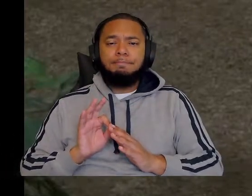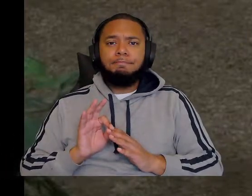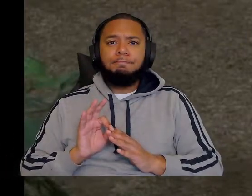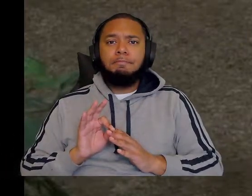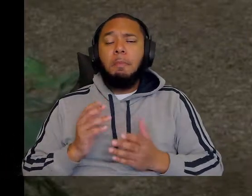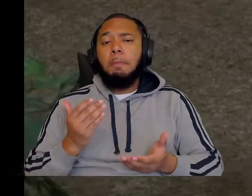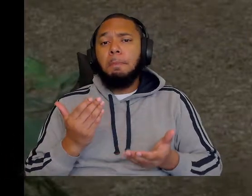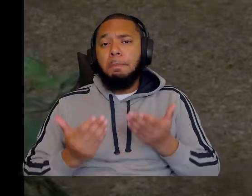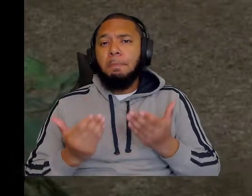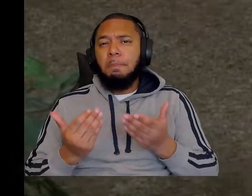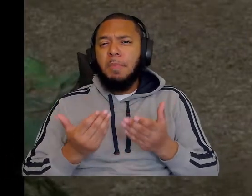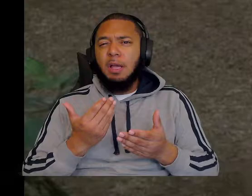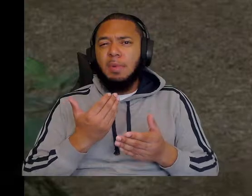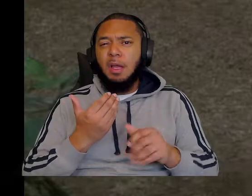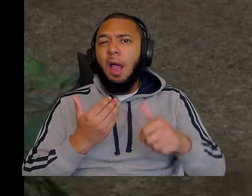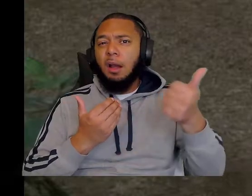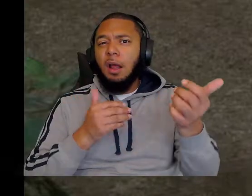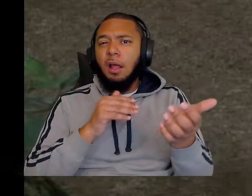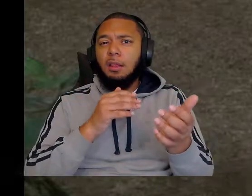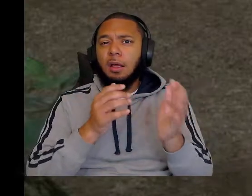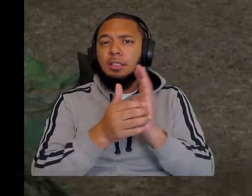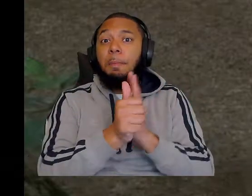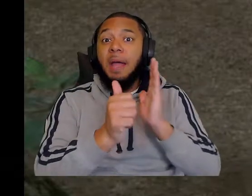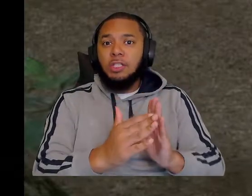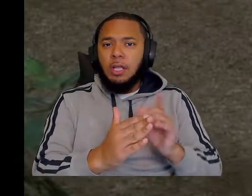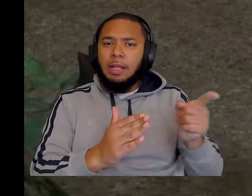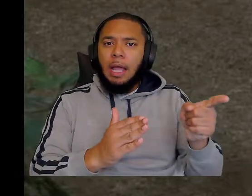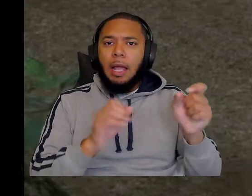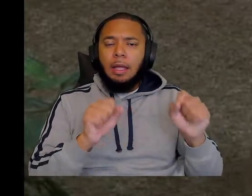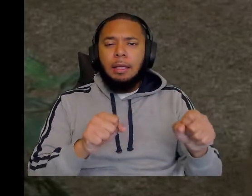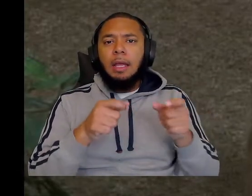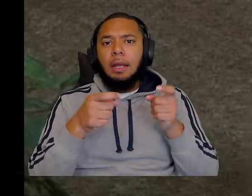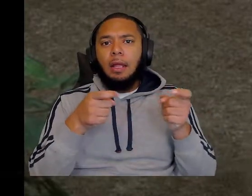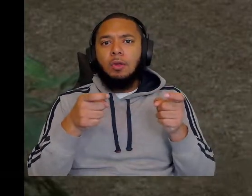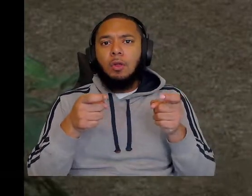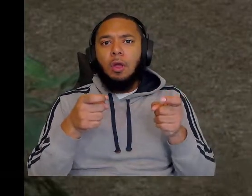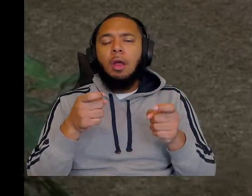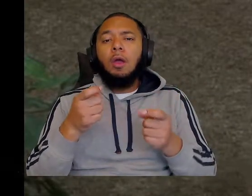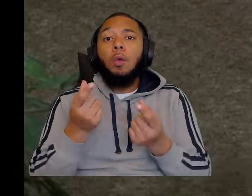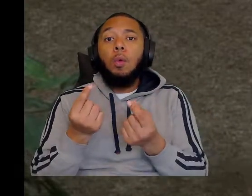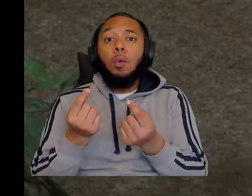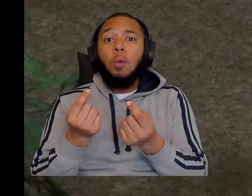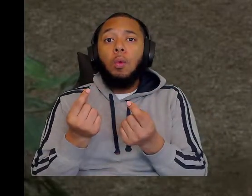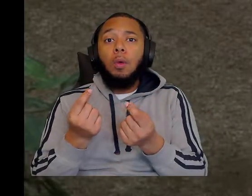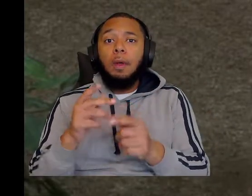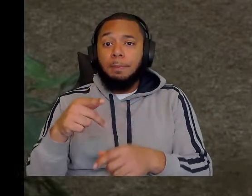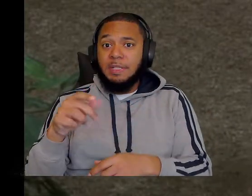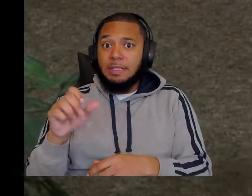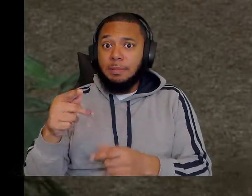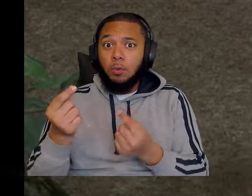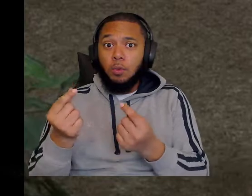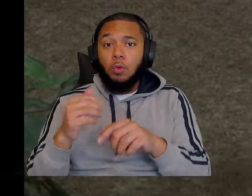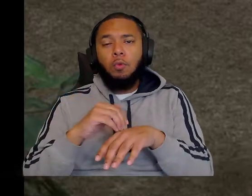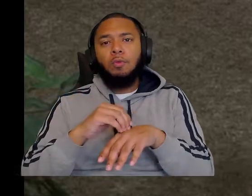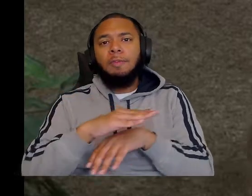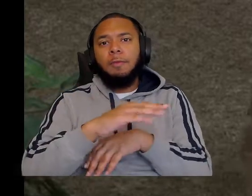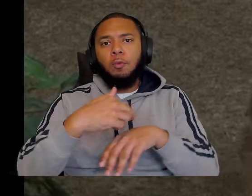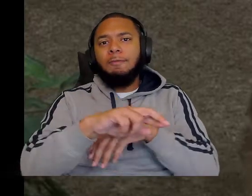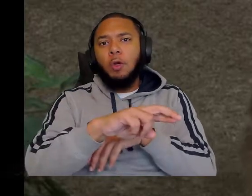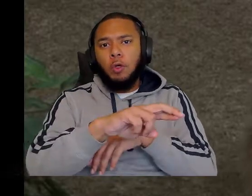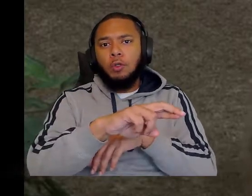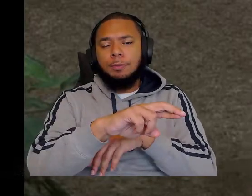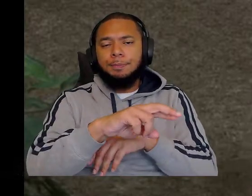might be better taken care of by a specialist, then that PCP will usually refer you to that specialist.